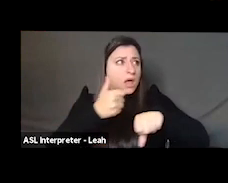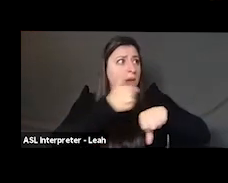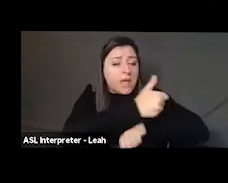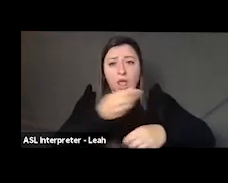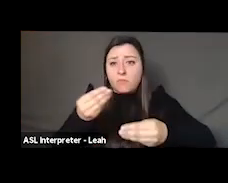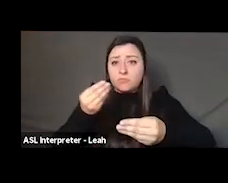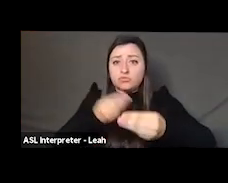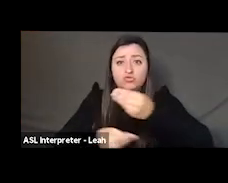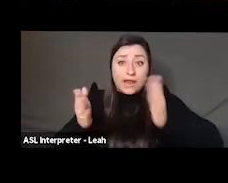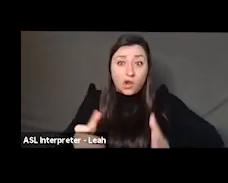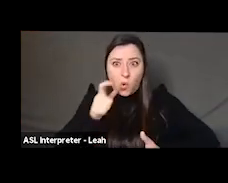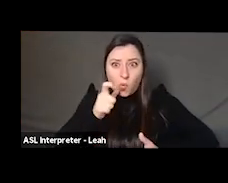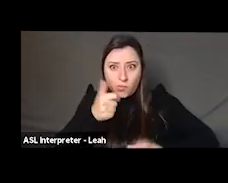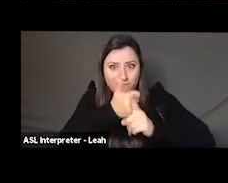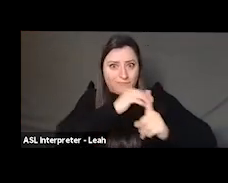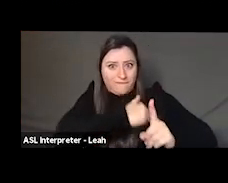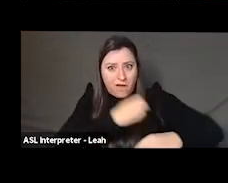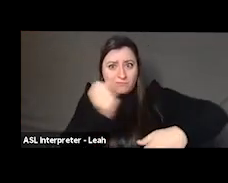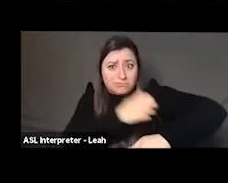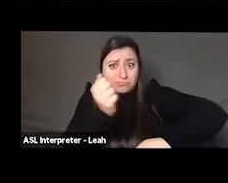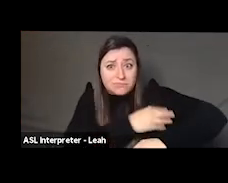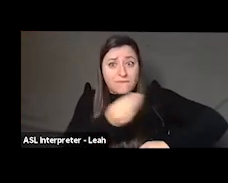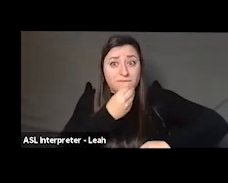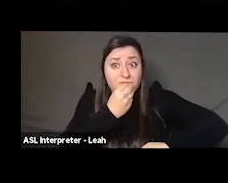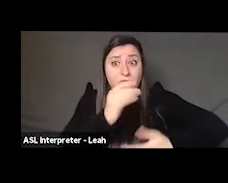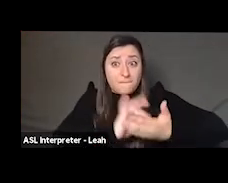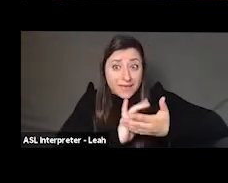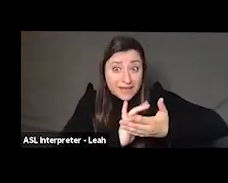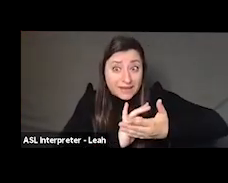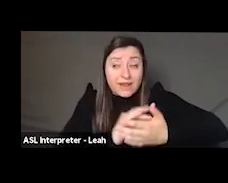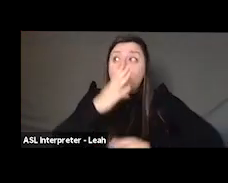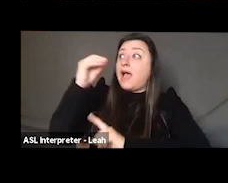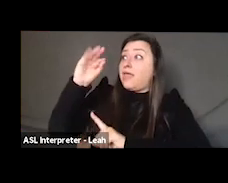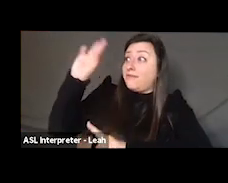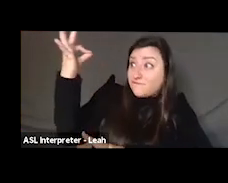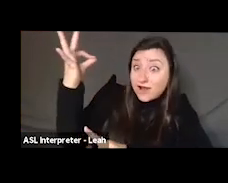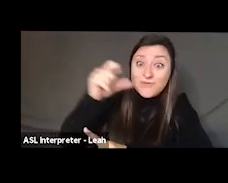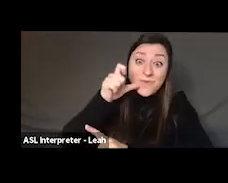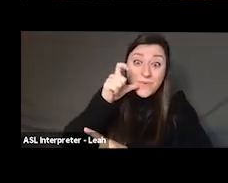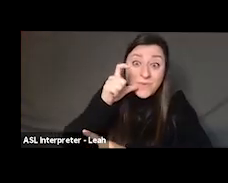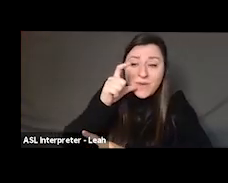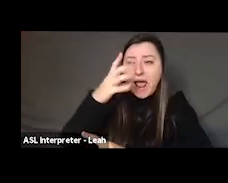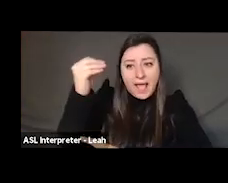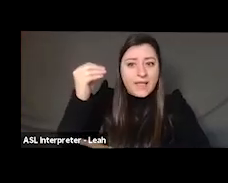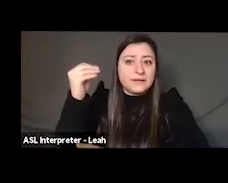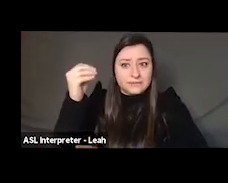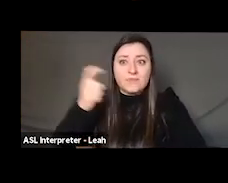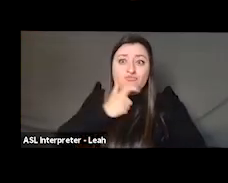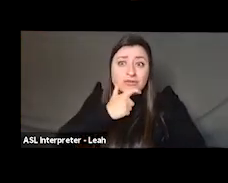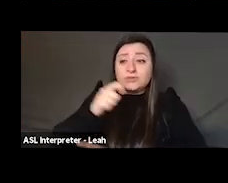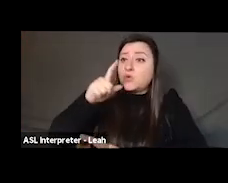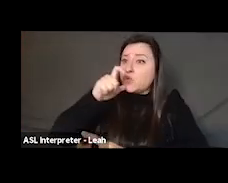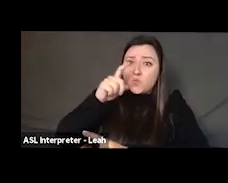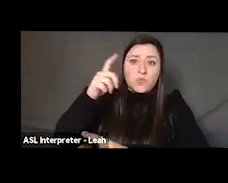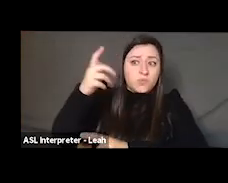traders who hoarded the foodstuff and the medicine, and the French and the British who blockade the Mediterranean